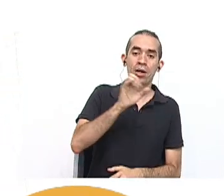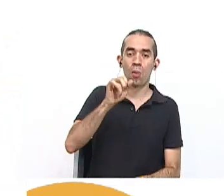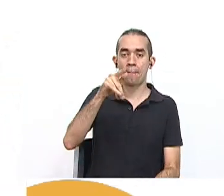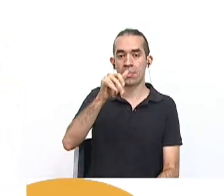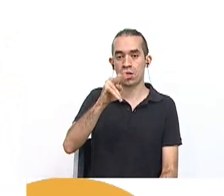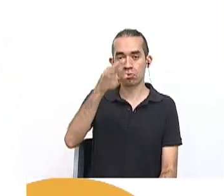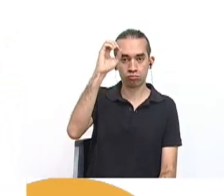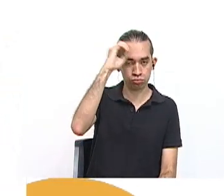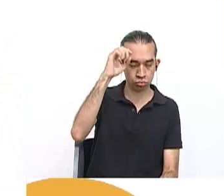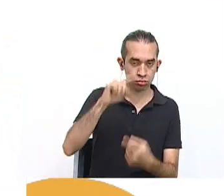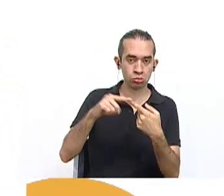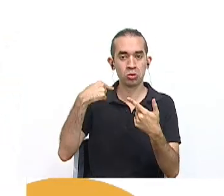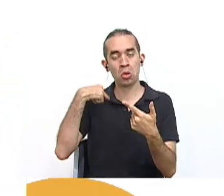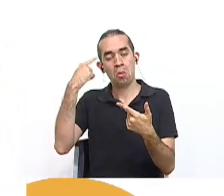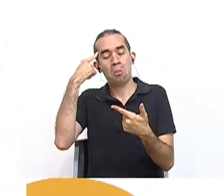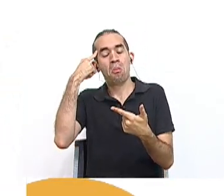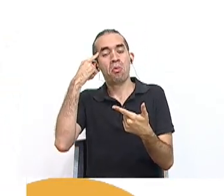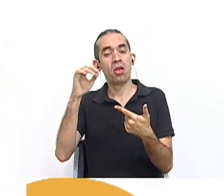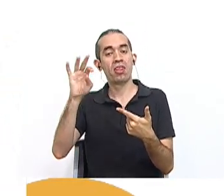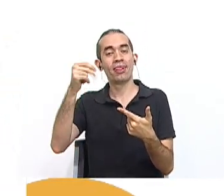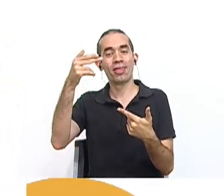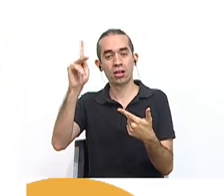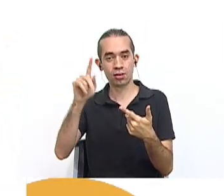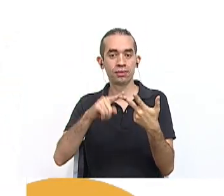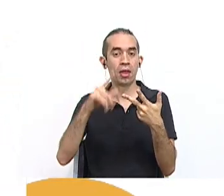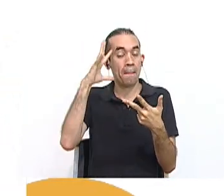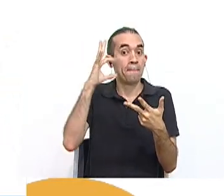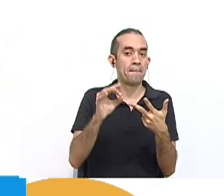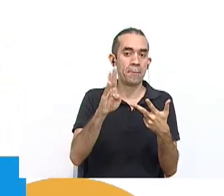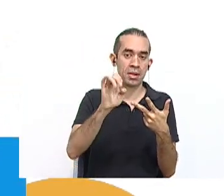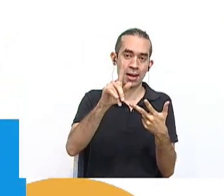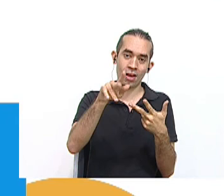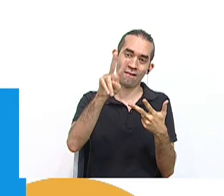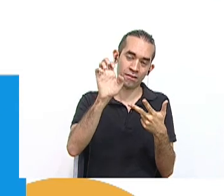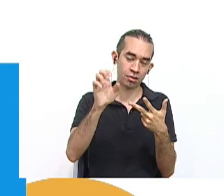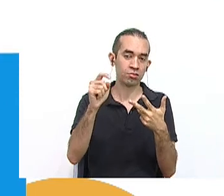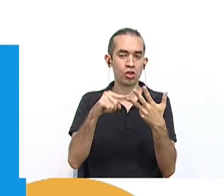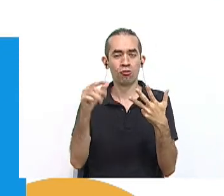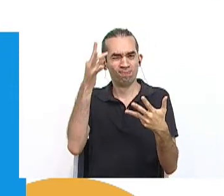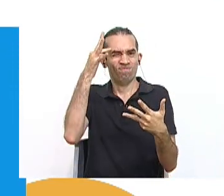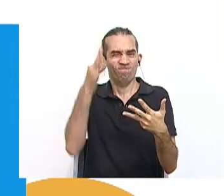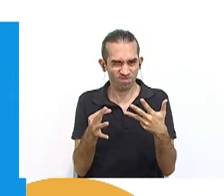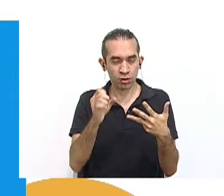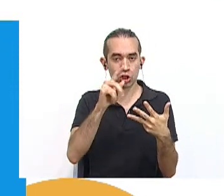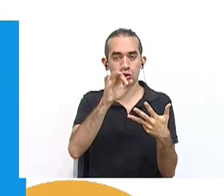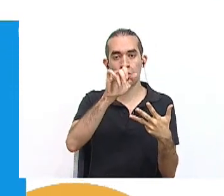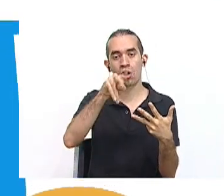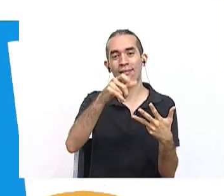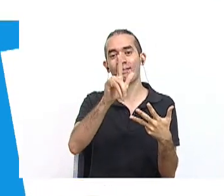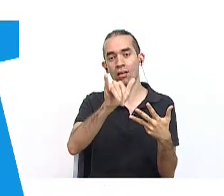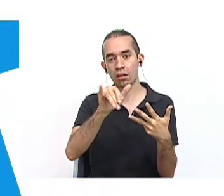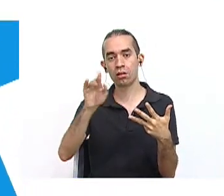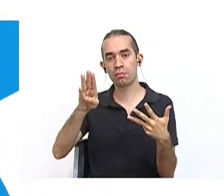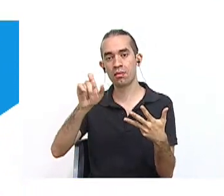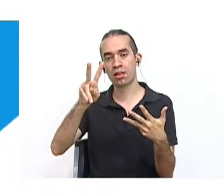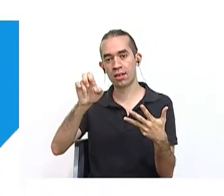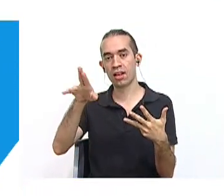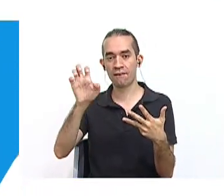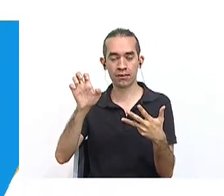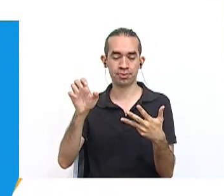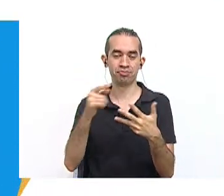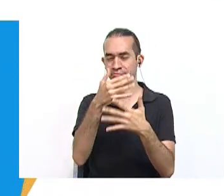think, I believe, I strongly believe. So we can look for those phrases that are over there that actually can help us,